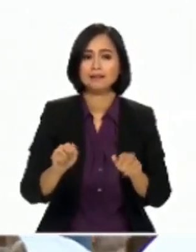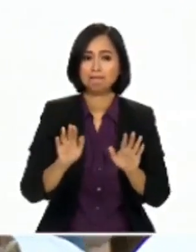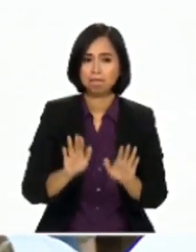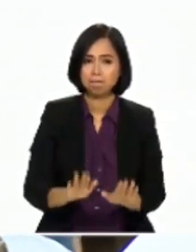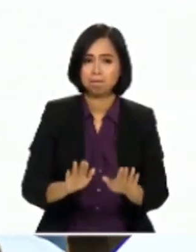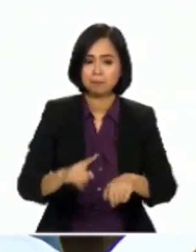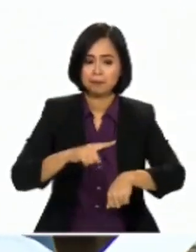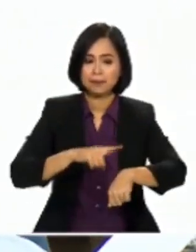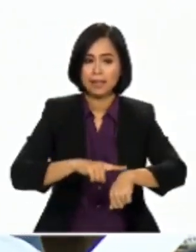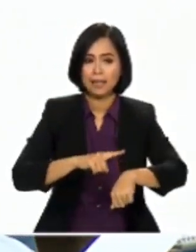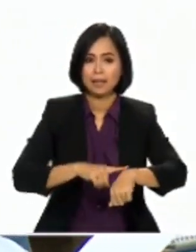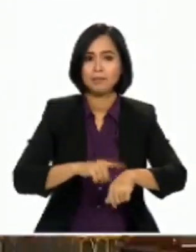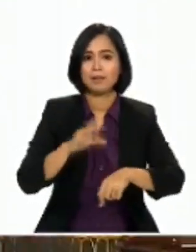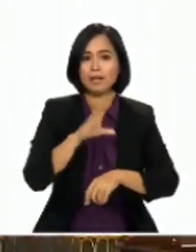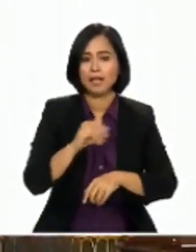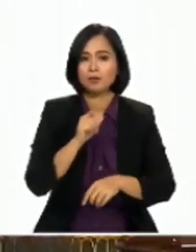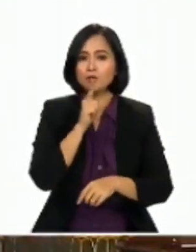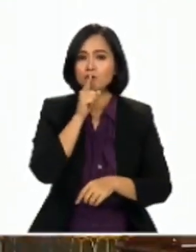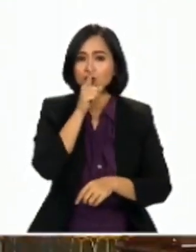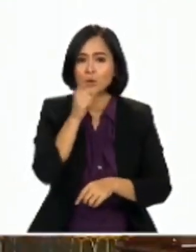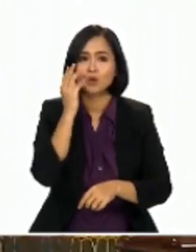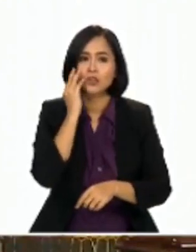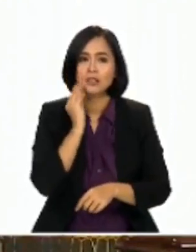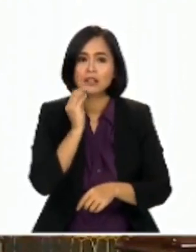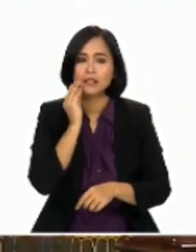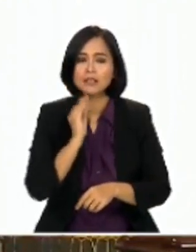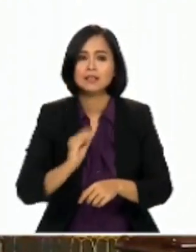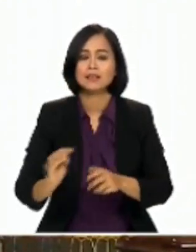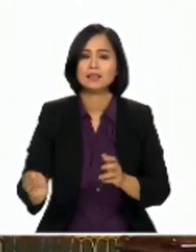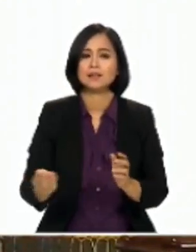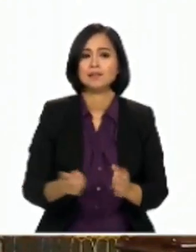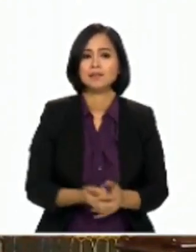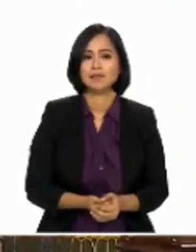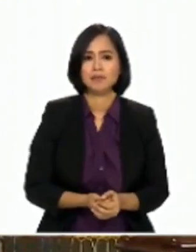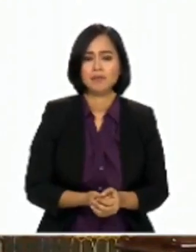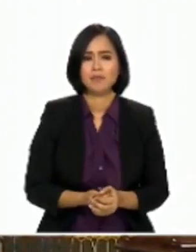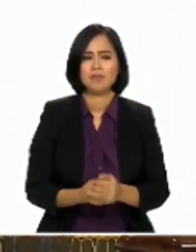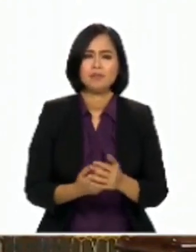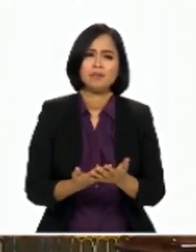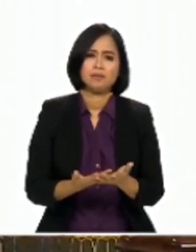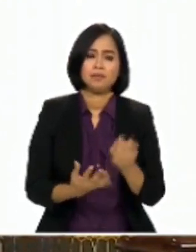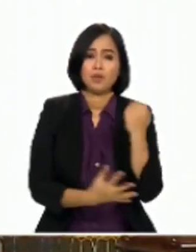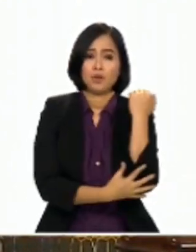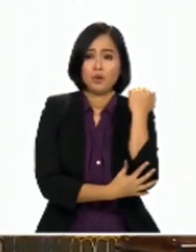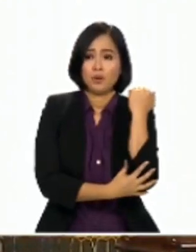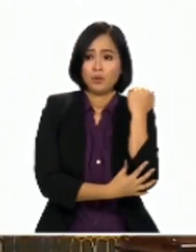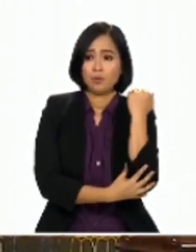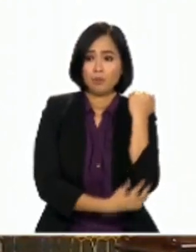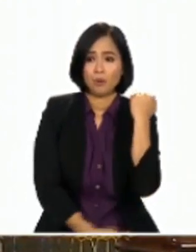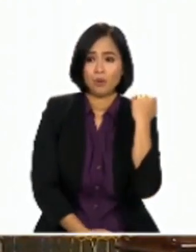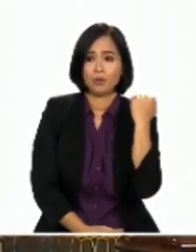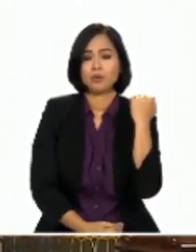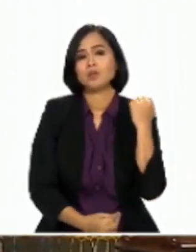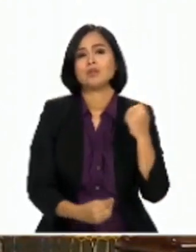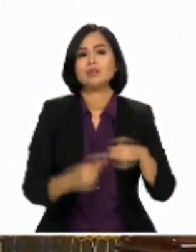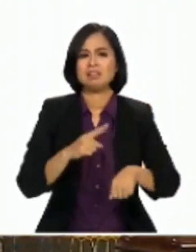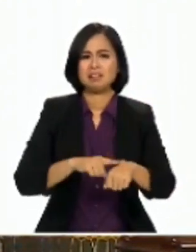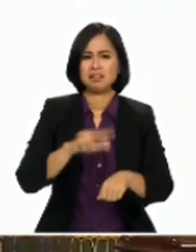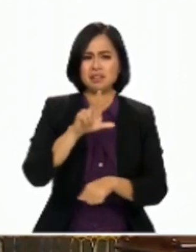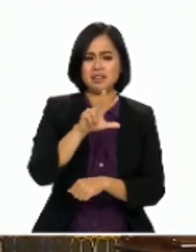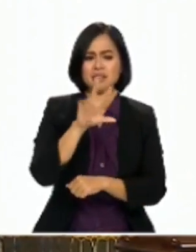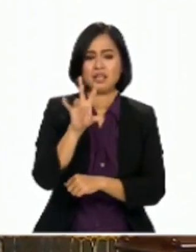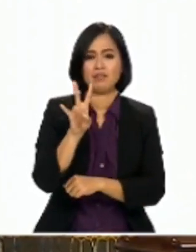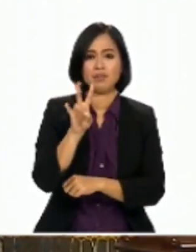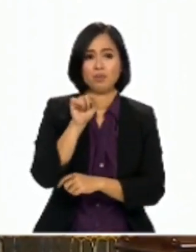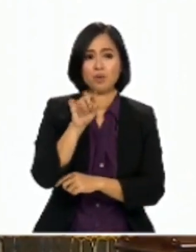the realities that we face today. Poverty incidents fell from 27.6%